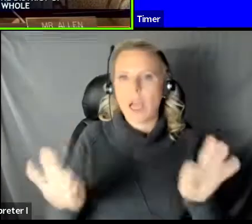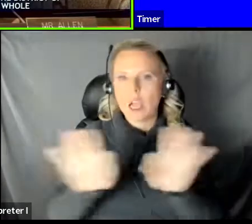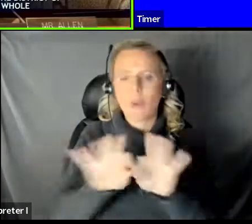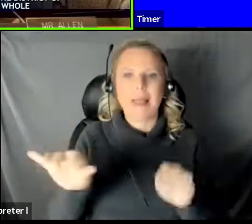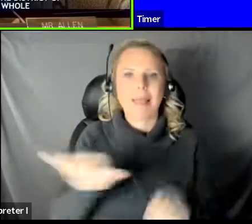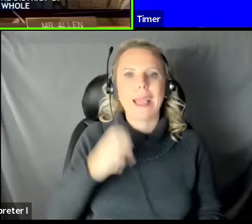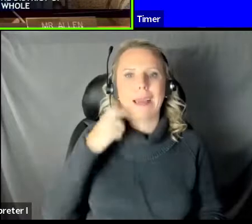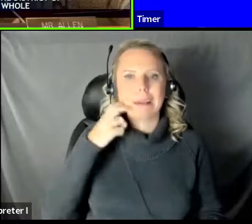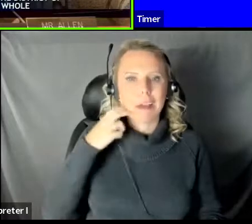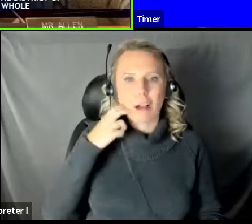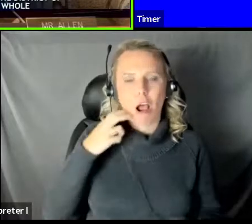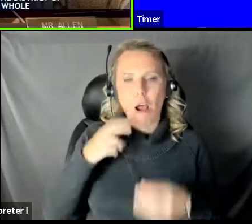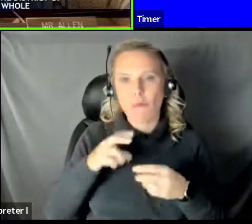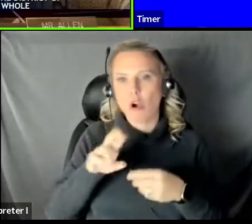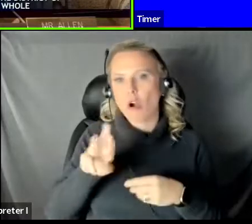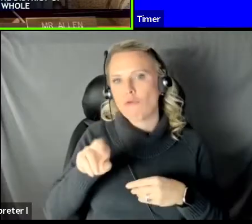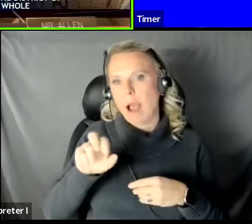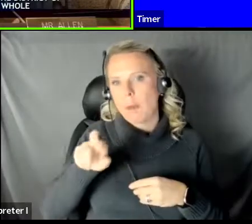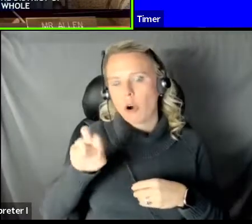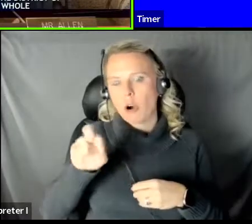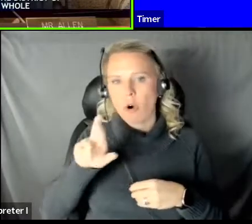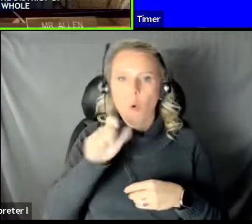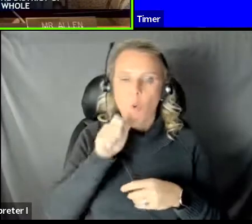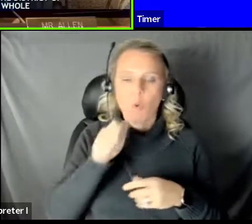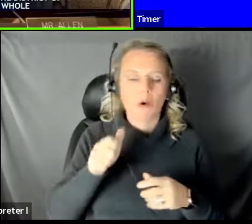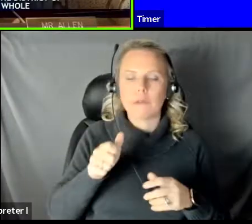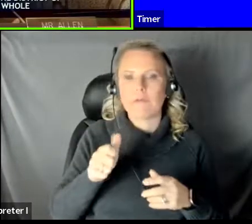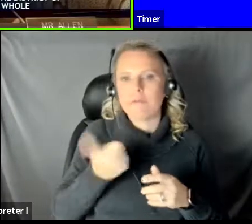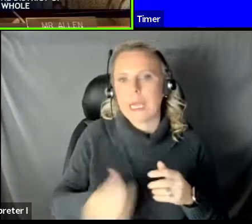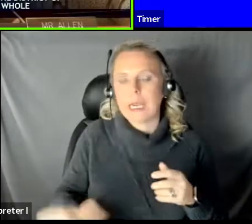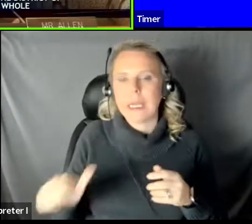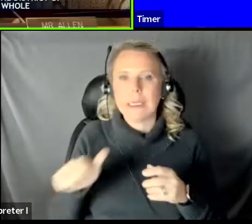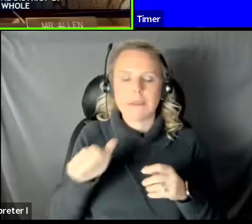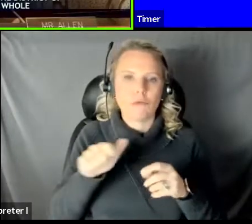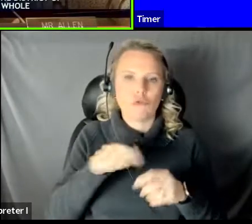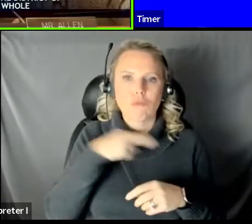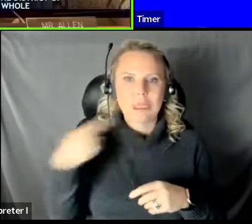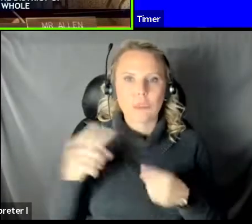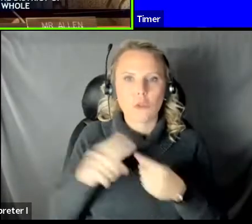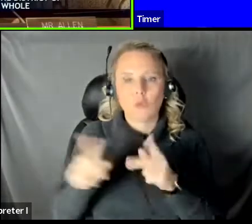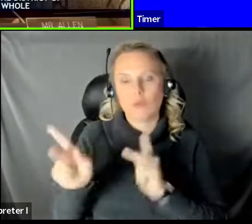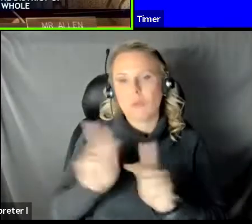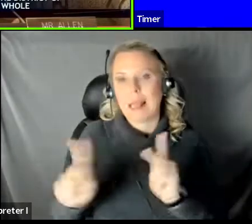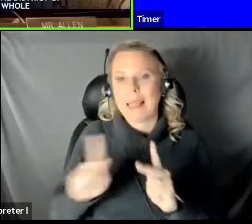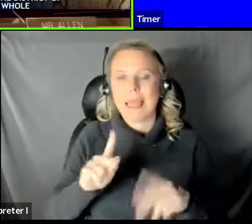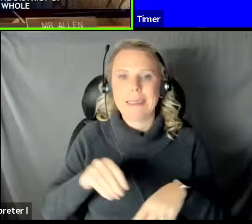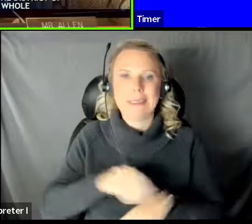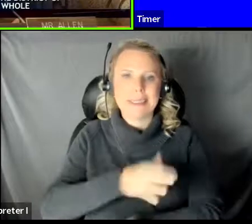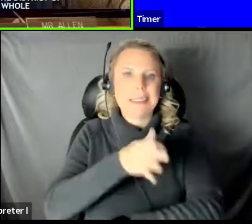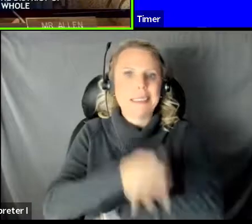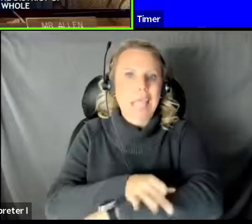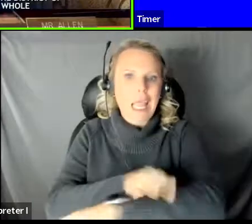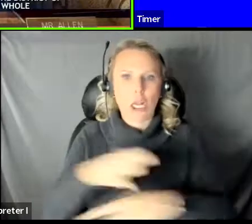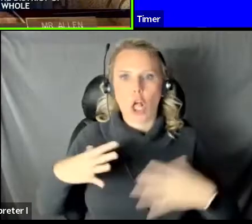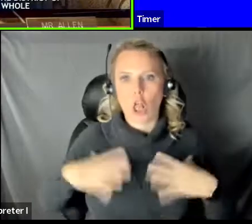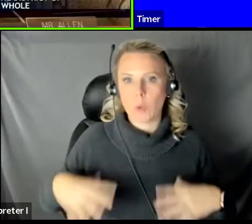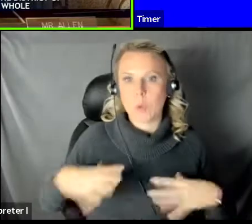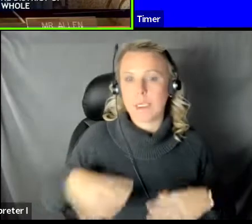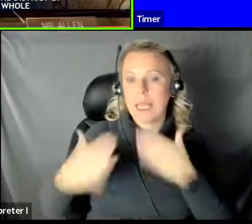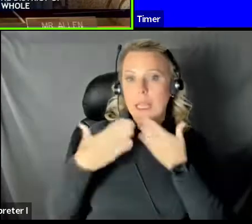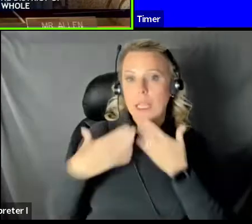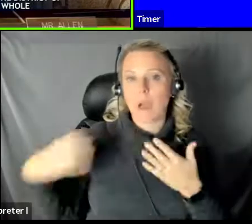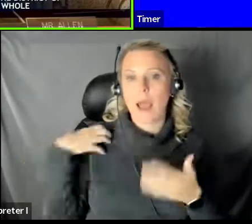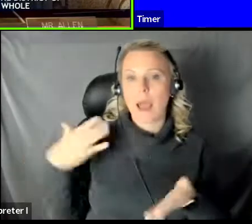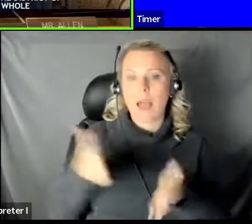gum wrapper, or poses a risk to public health or safety, like stained clothing the decedent was wearing. Thank you, Mr. Chairman, and I request this measure be placed on the